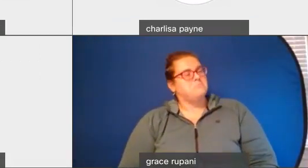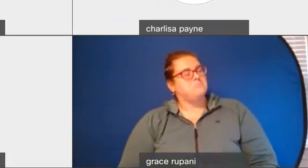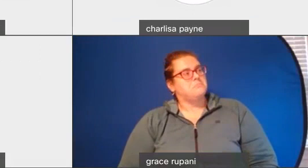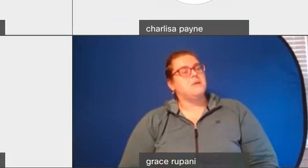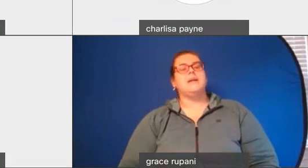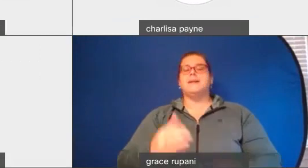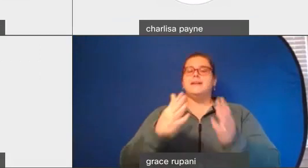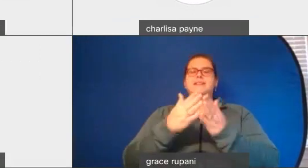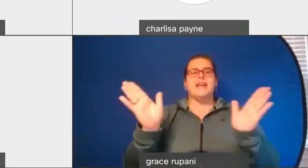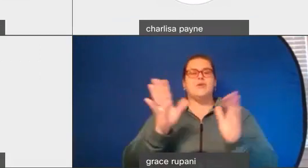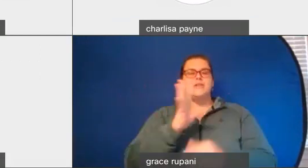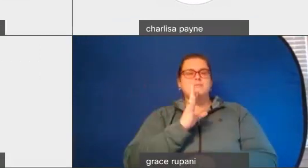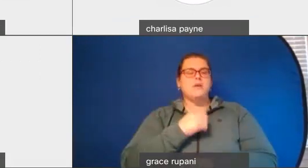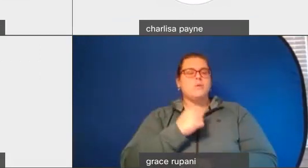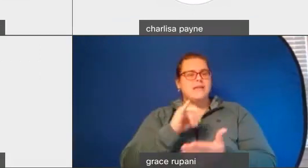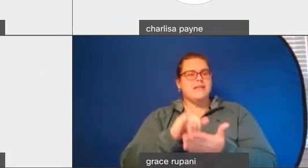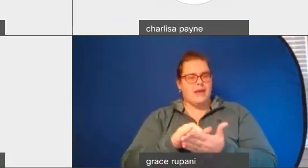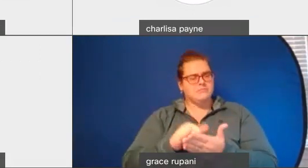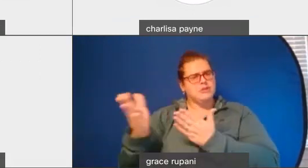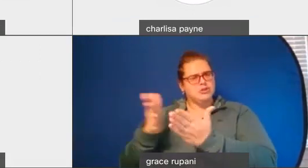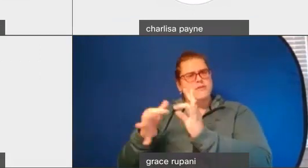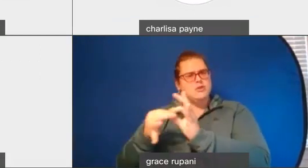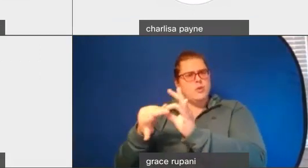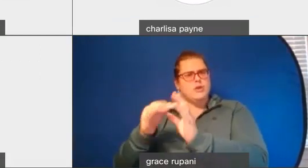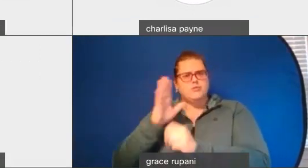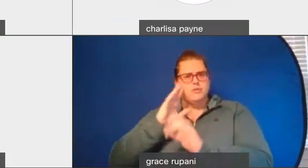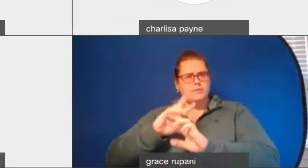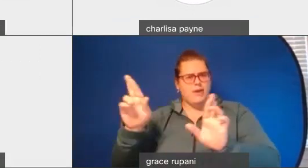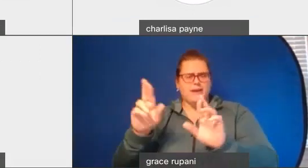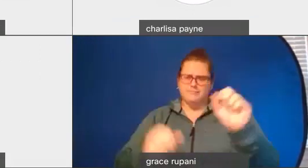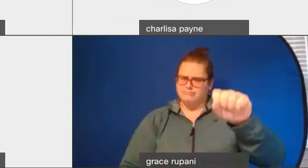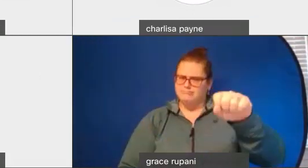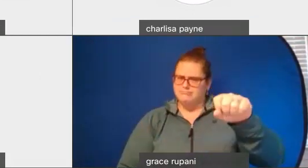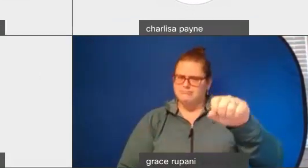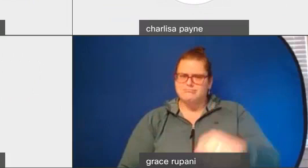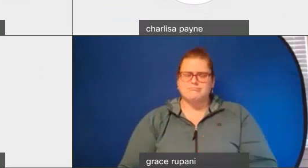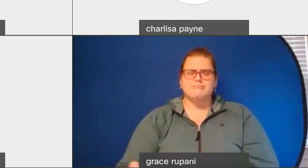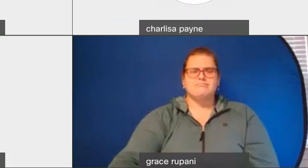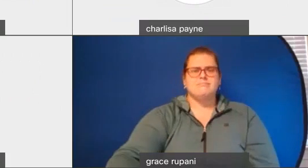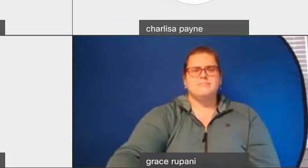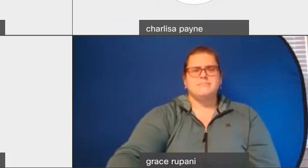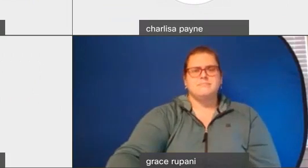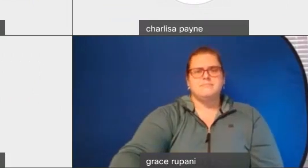they will be ready, yes.